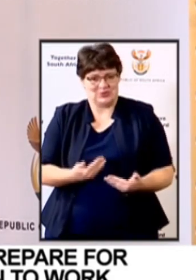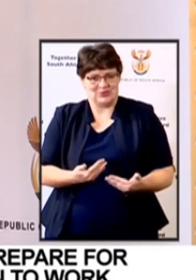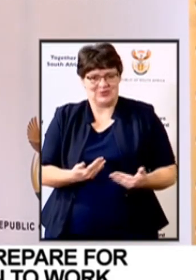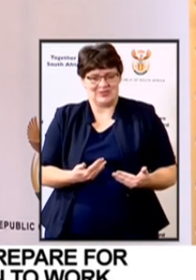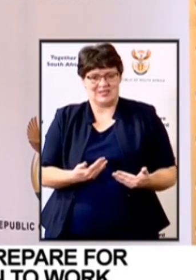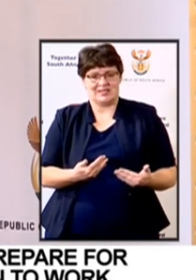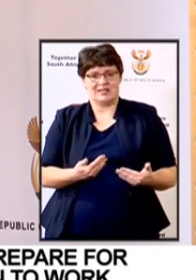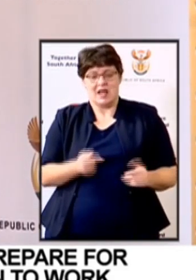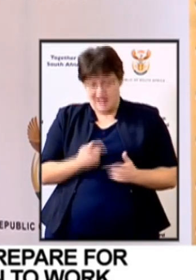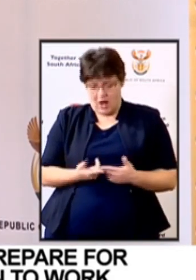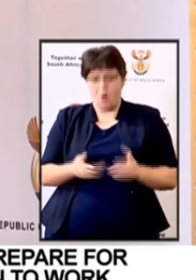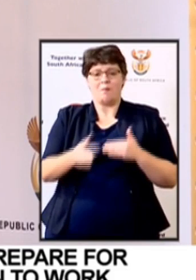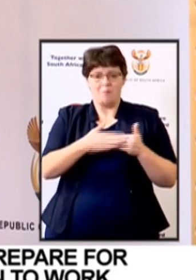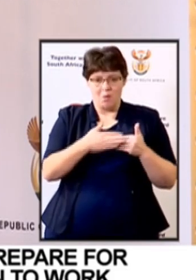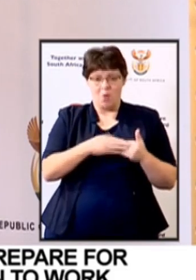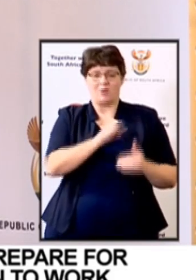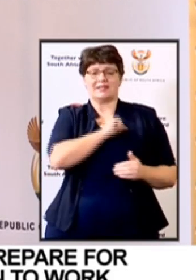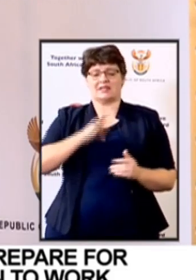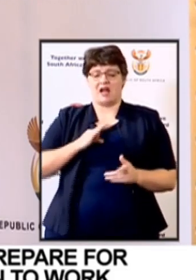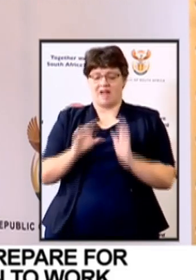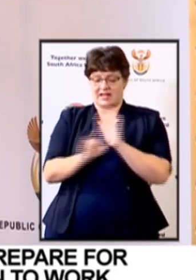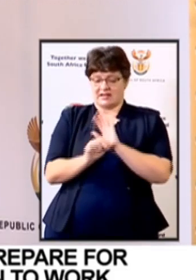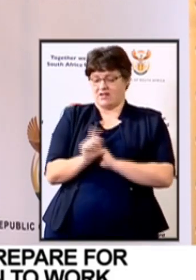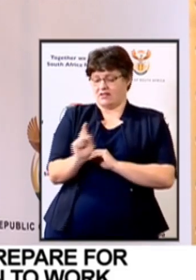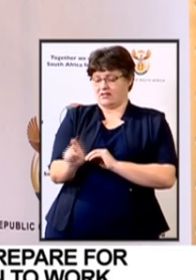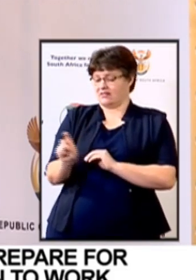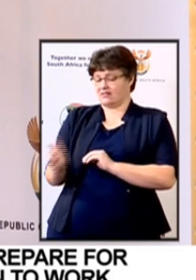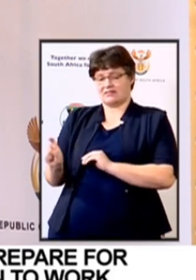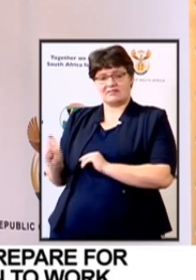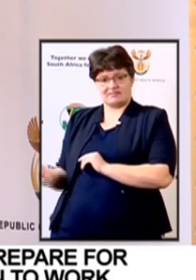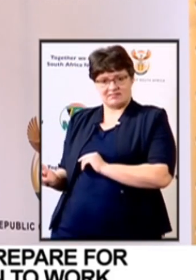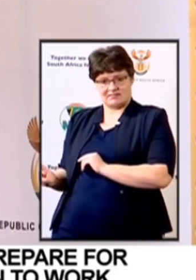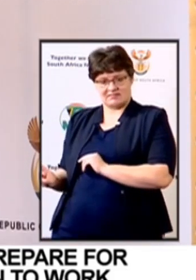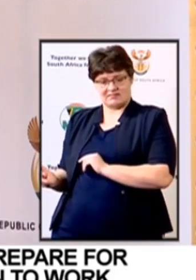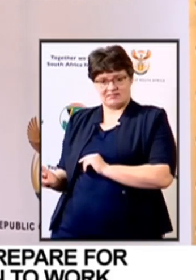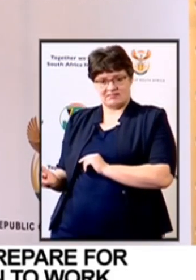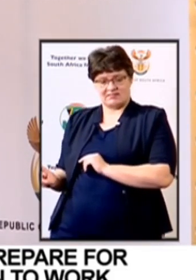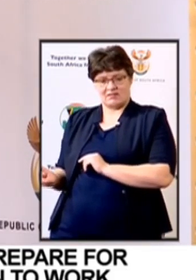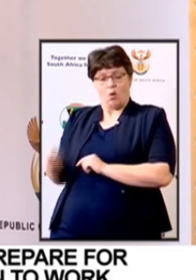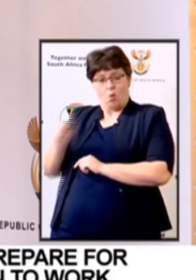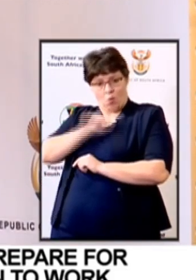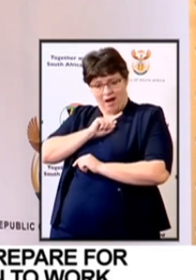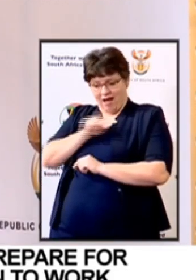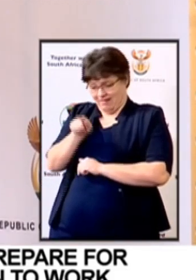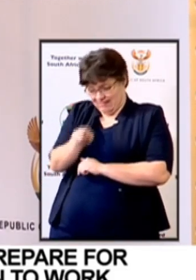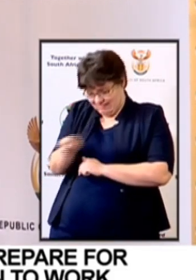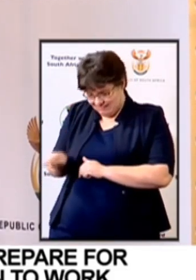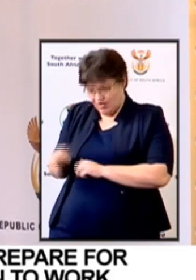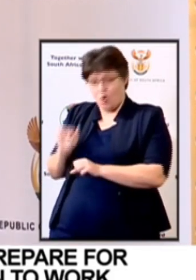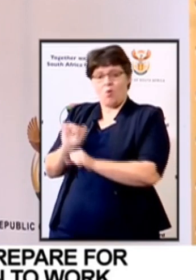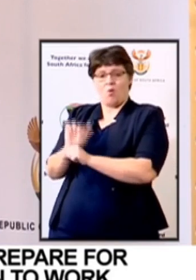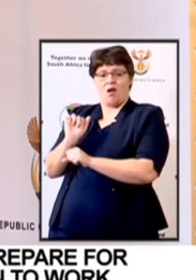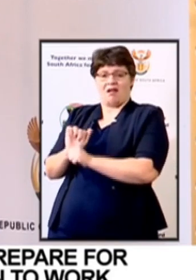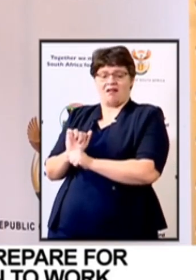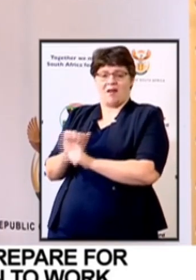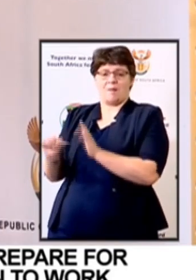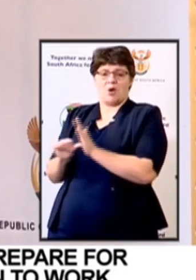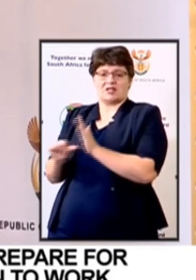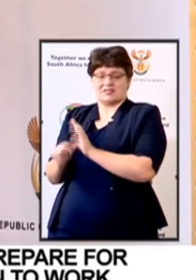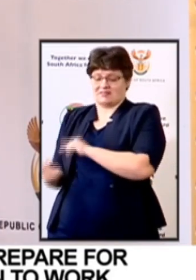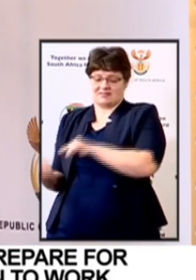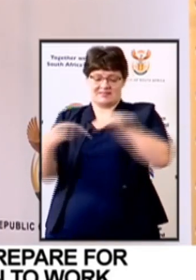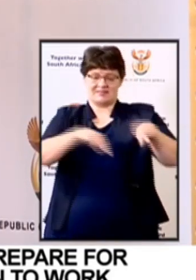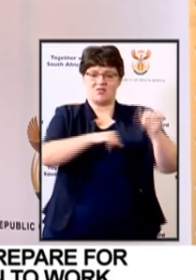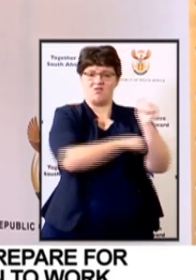workers identified and associated with essential services, or